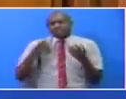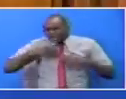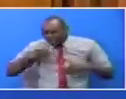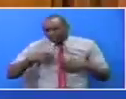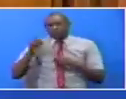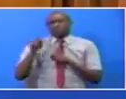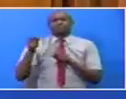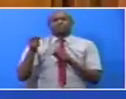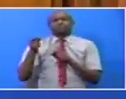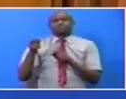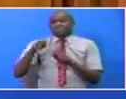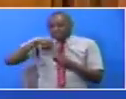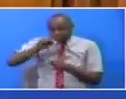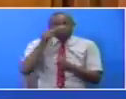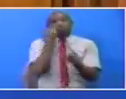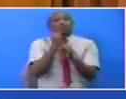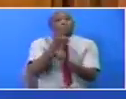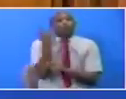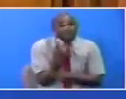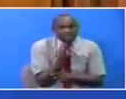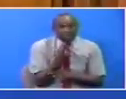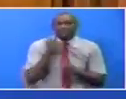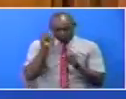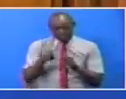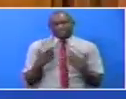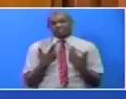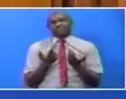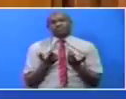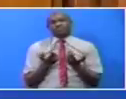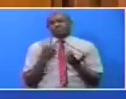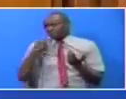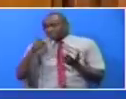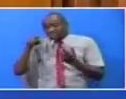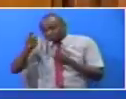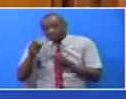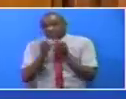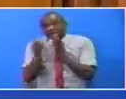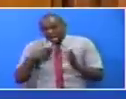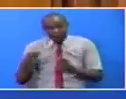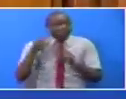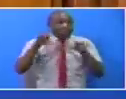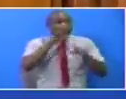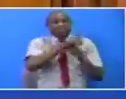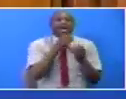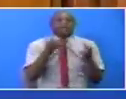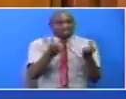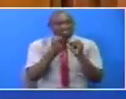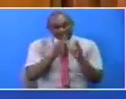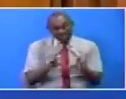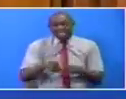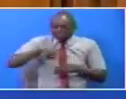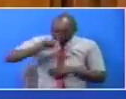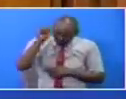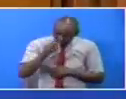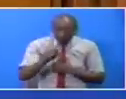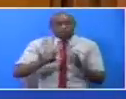who are wired for the job market necessarily, but who have an option of going into the enterprise